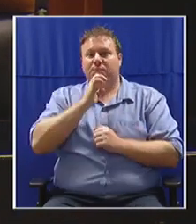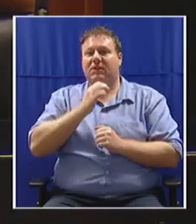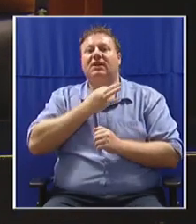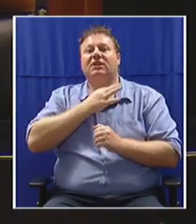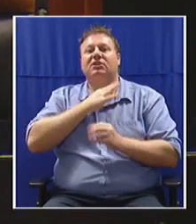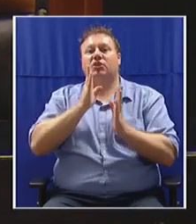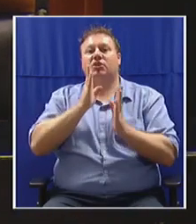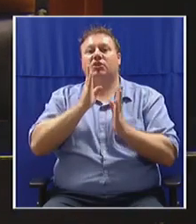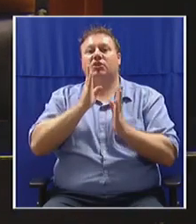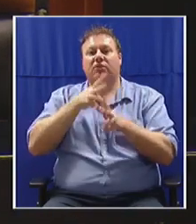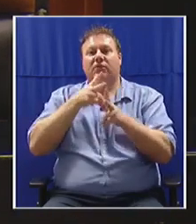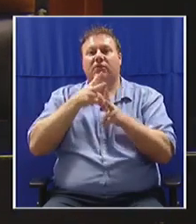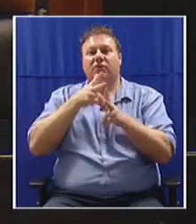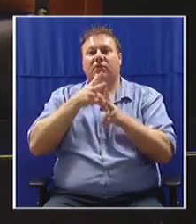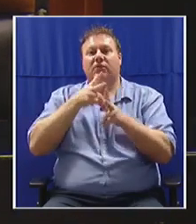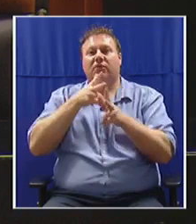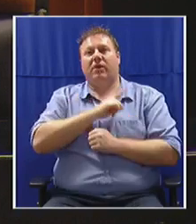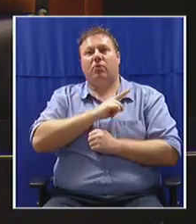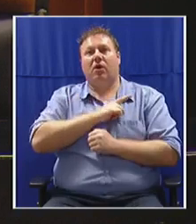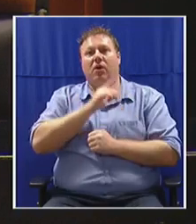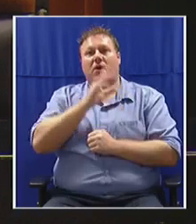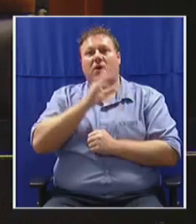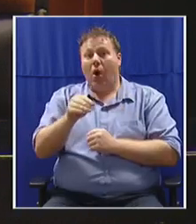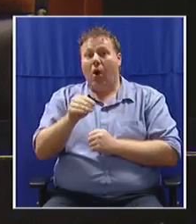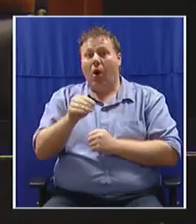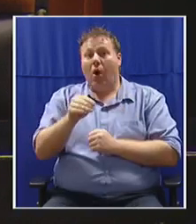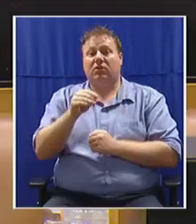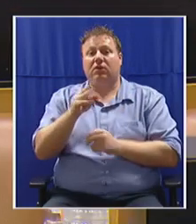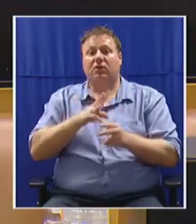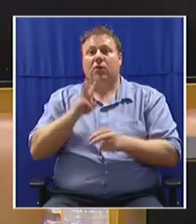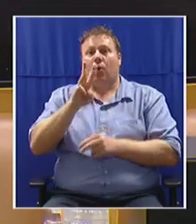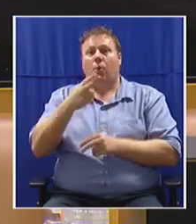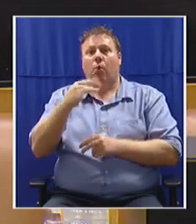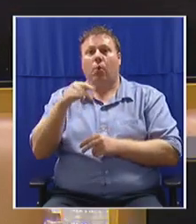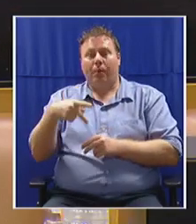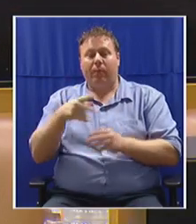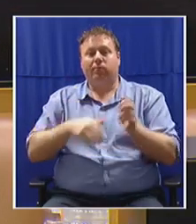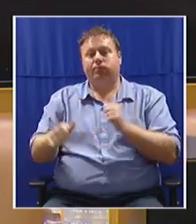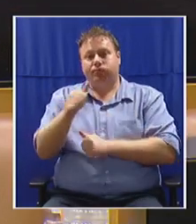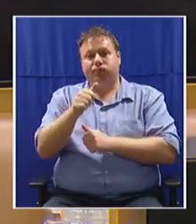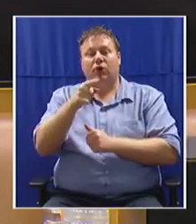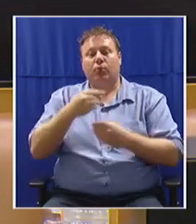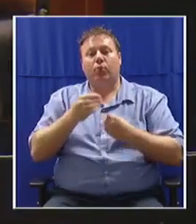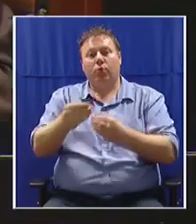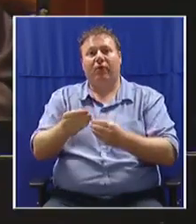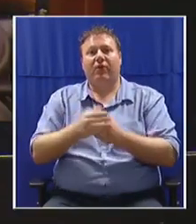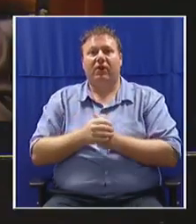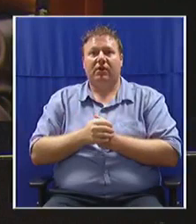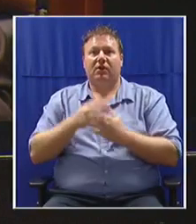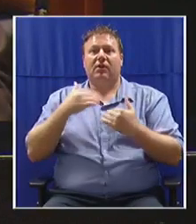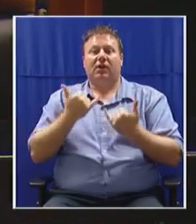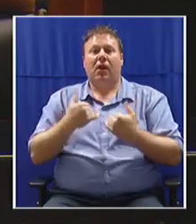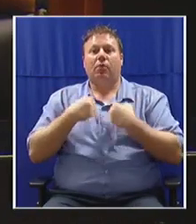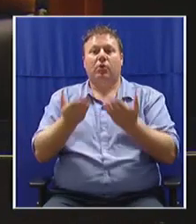paper. And that's why I asked the Chief Whip to move formally, which she has done, so it's in order. I now put the motion. Are